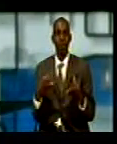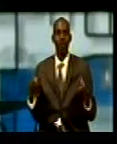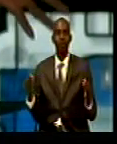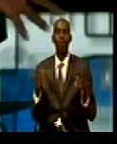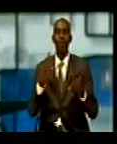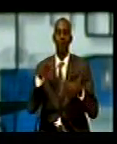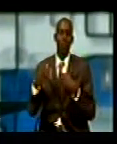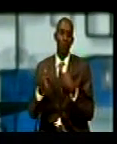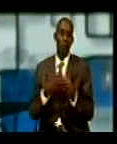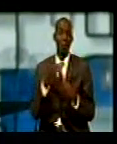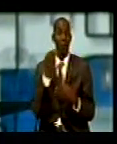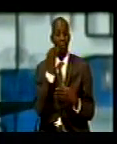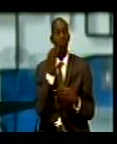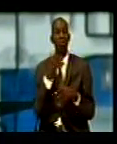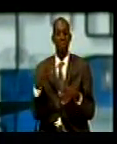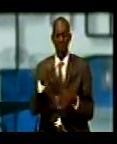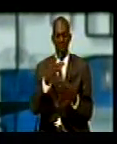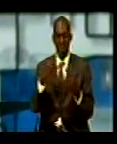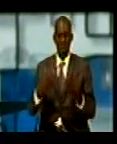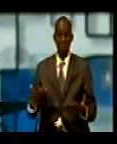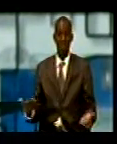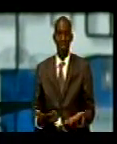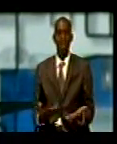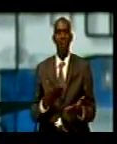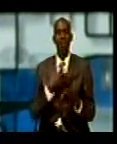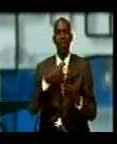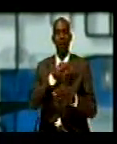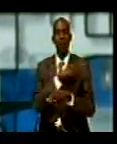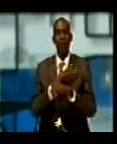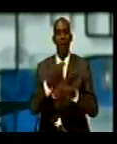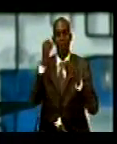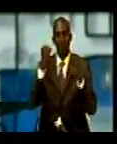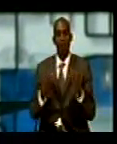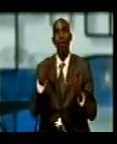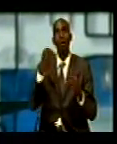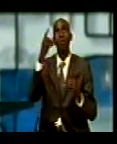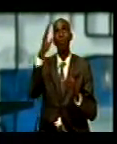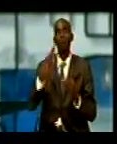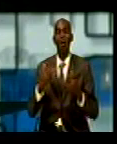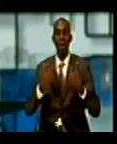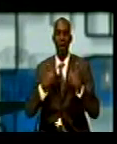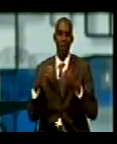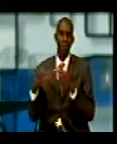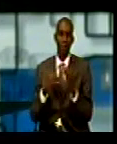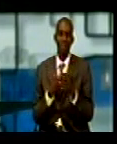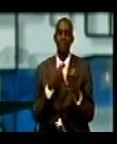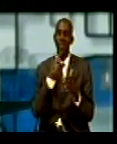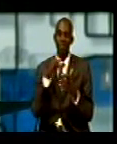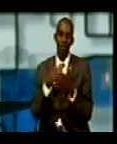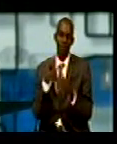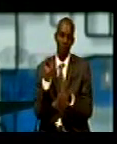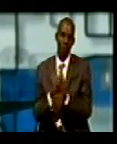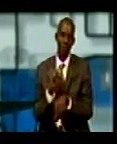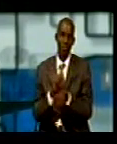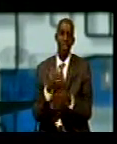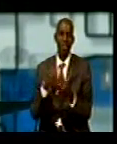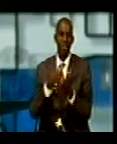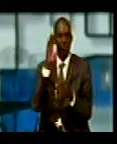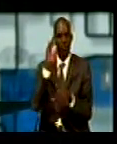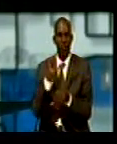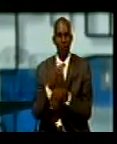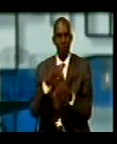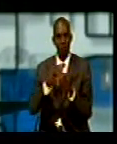home. Now they are here. The mighty power of God has done it. And it's working. It will work in your life, and you will see